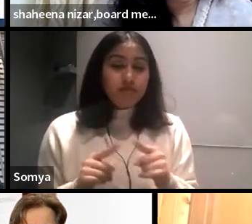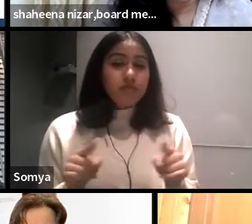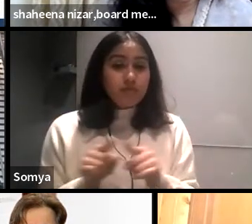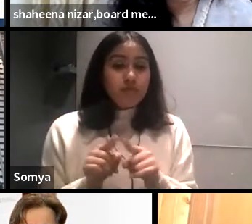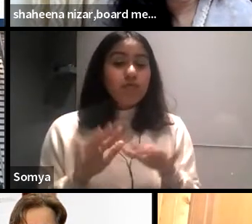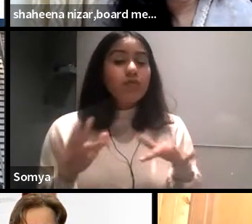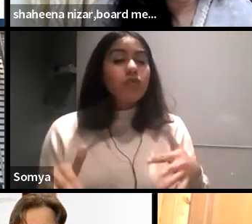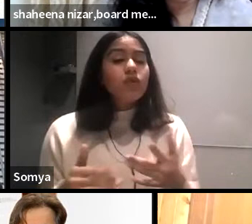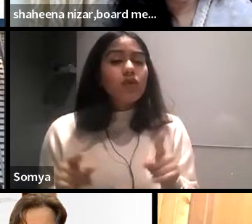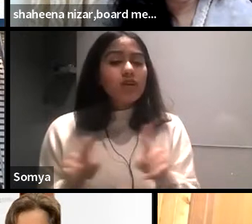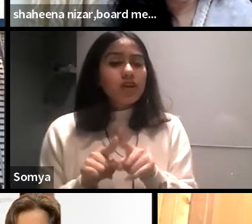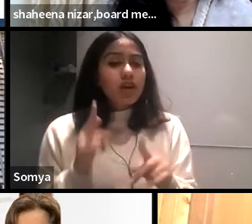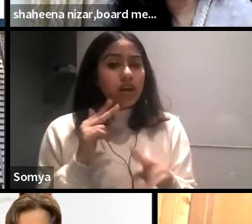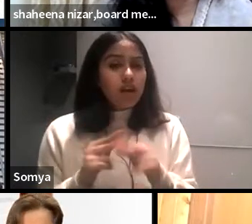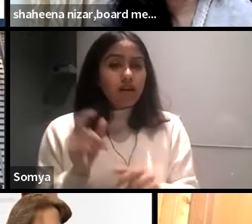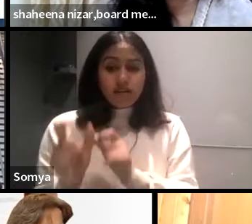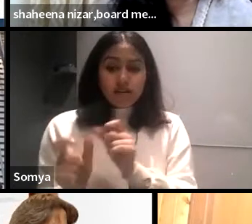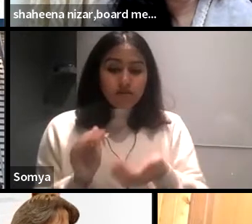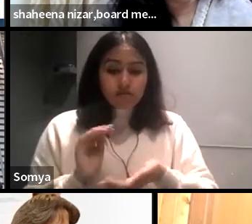how will this person, child,